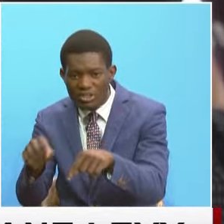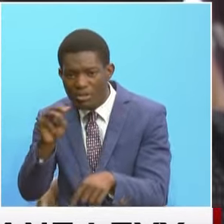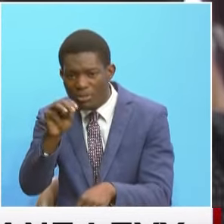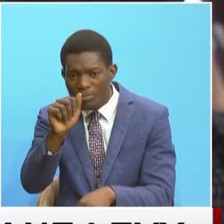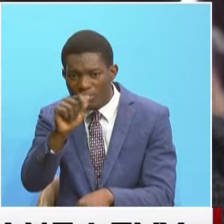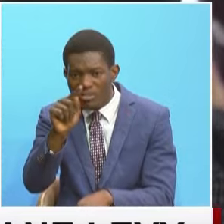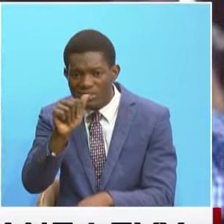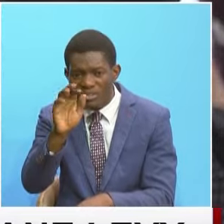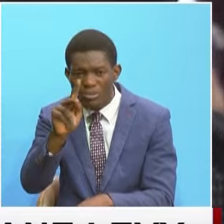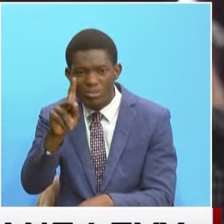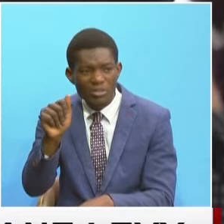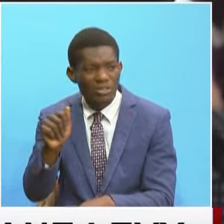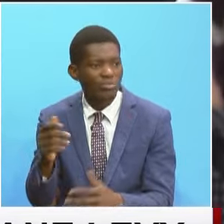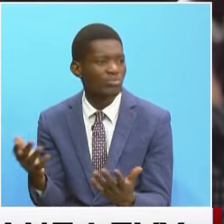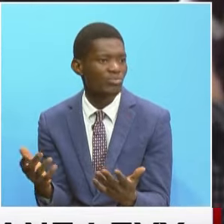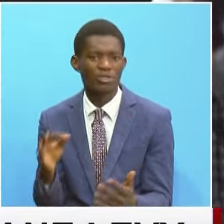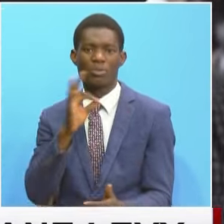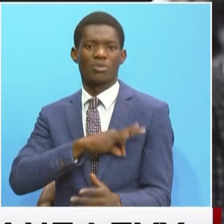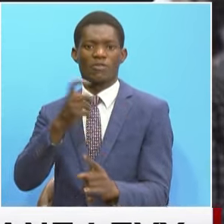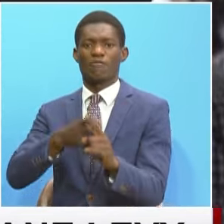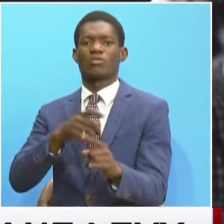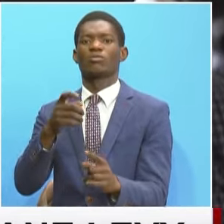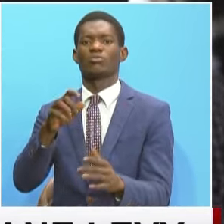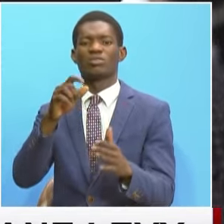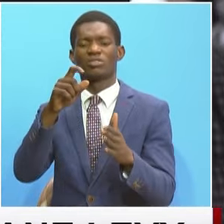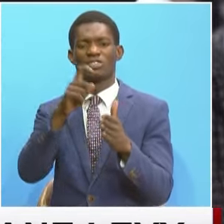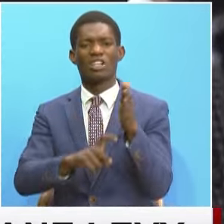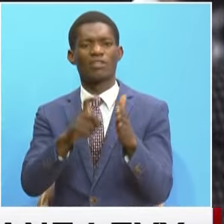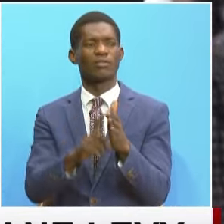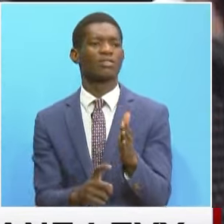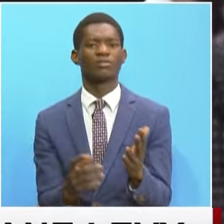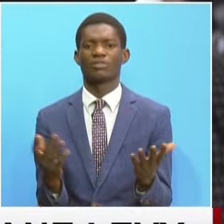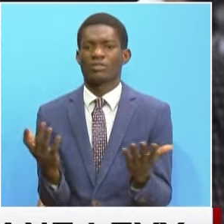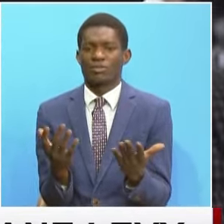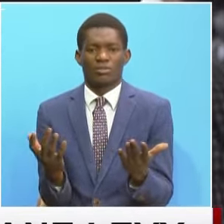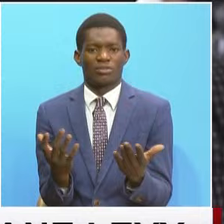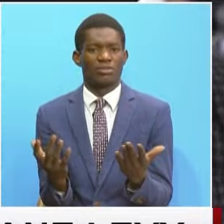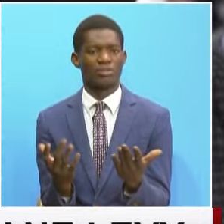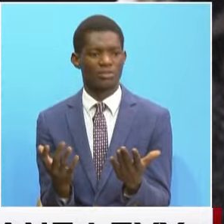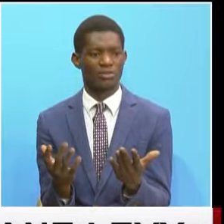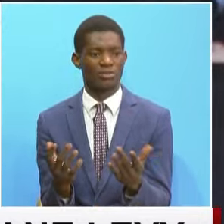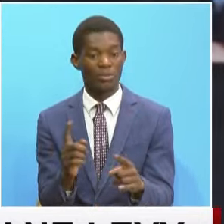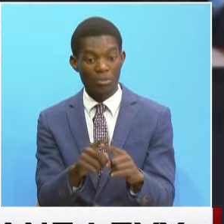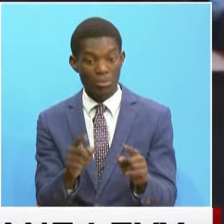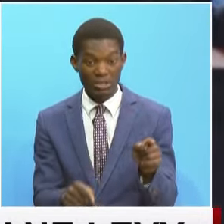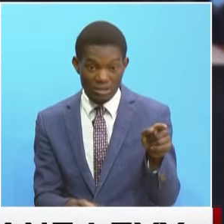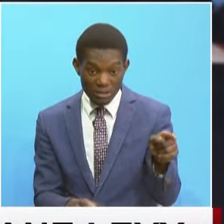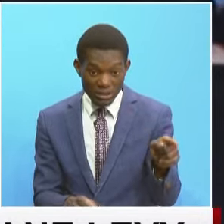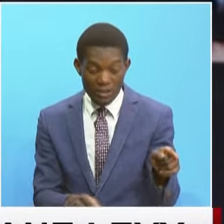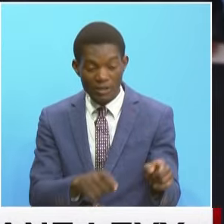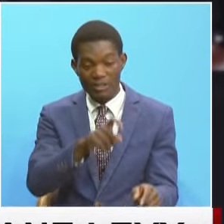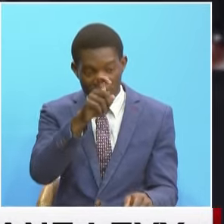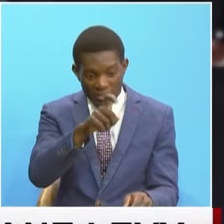very much assistance from the council. And so they turn to the farmers in their area and ask for assistance. But the local